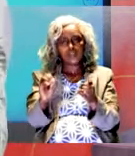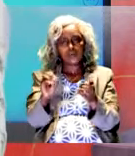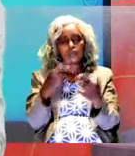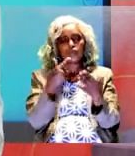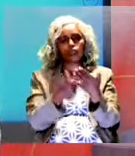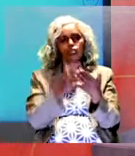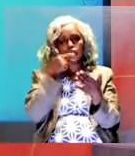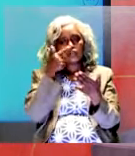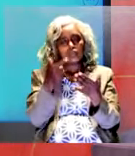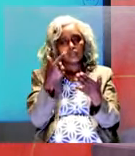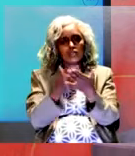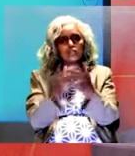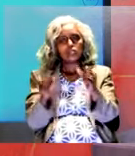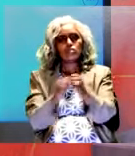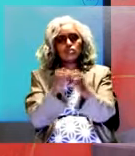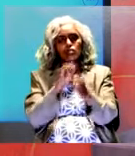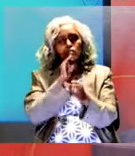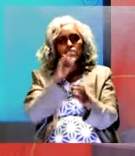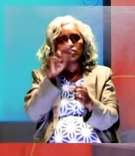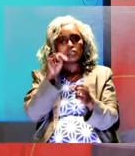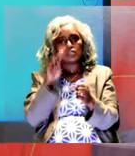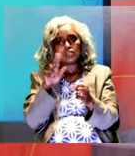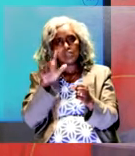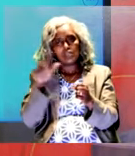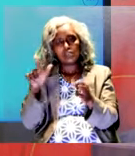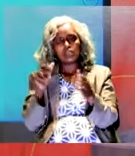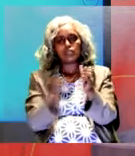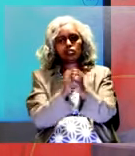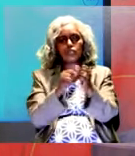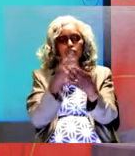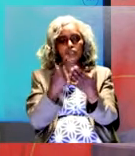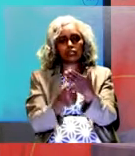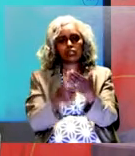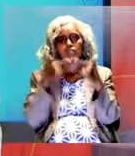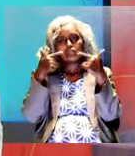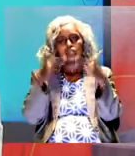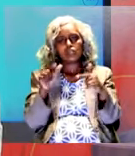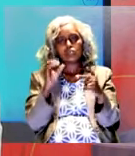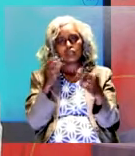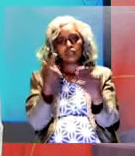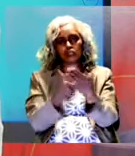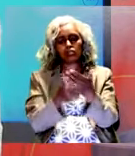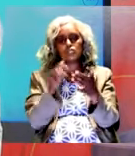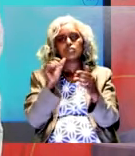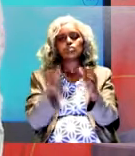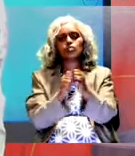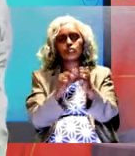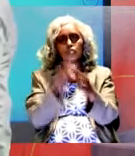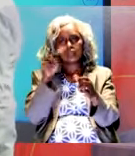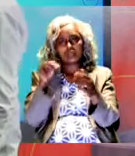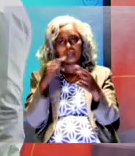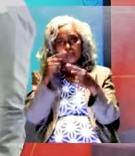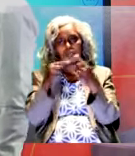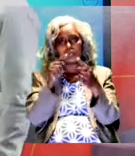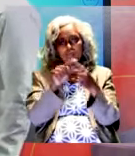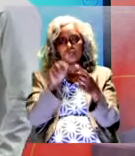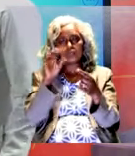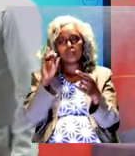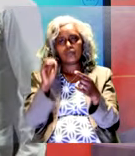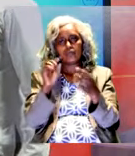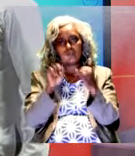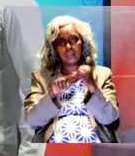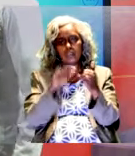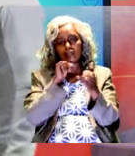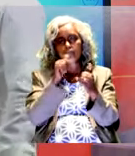we say this sequence is a null sequence if the limit of that sequence when n goes to infinity is this